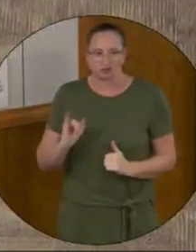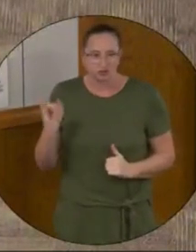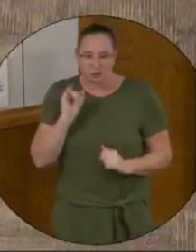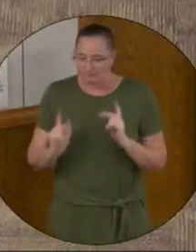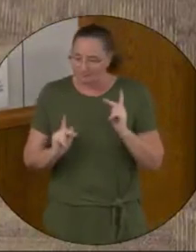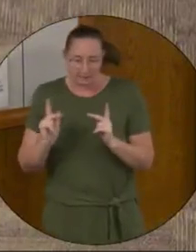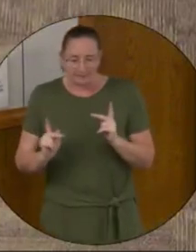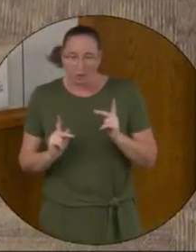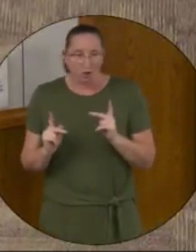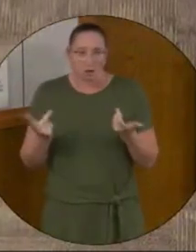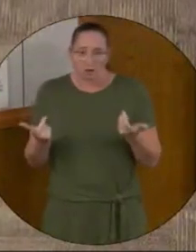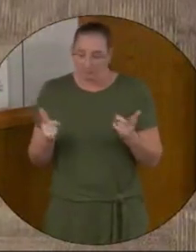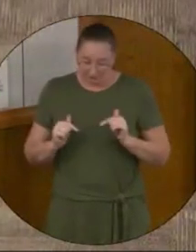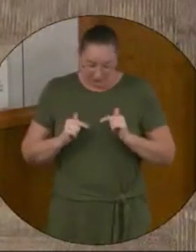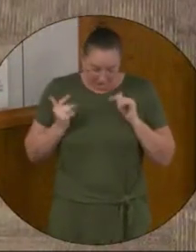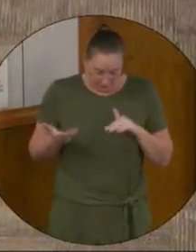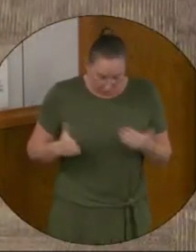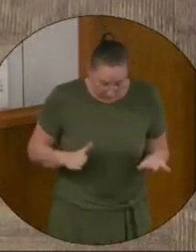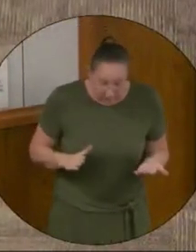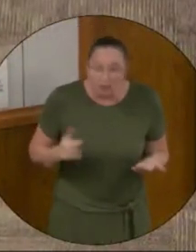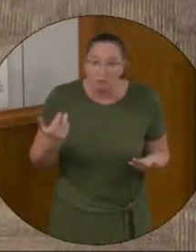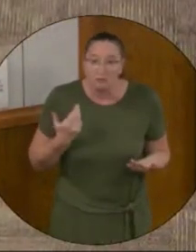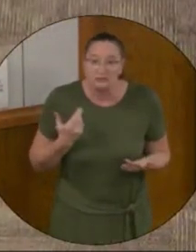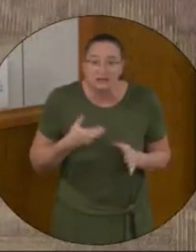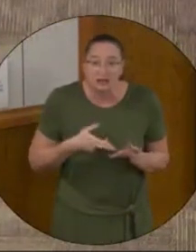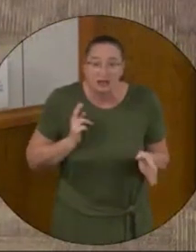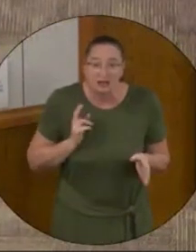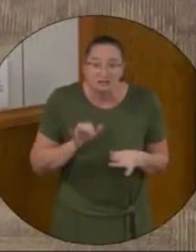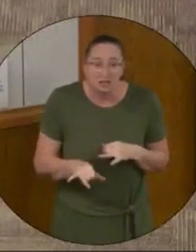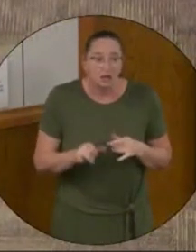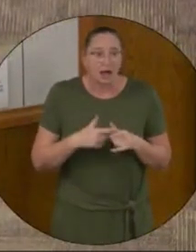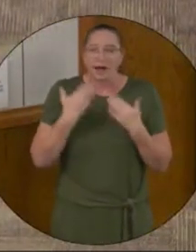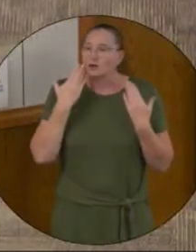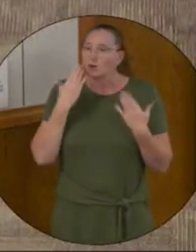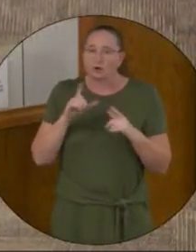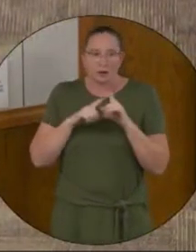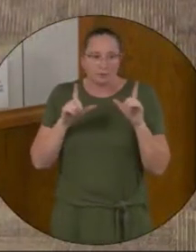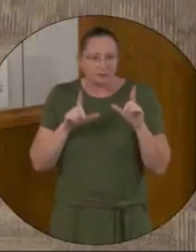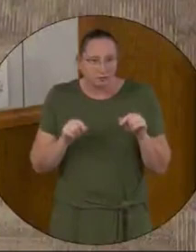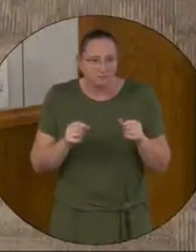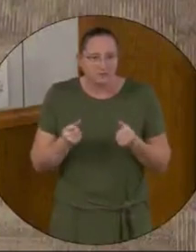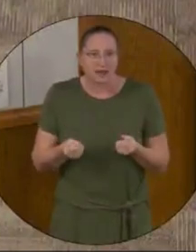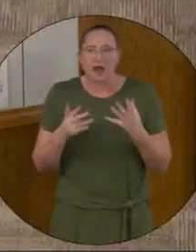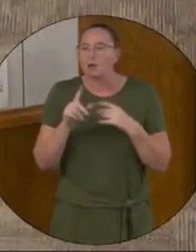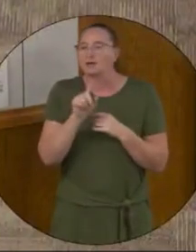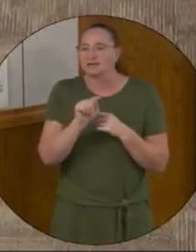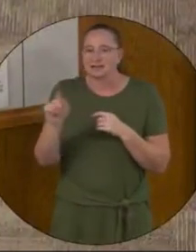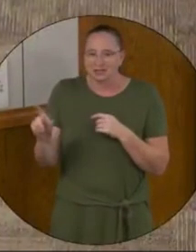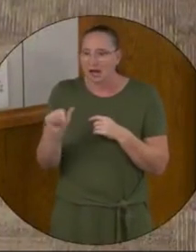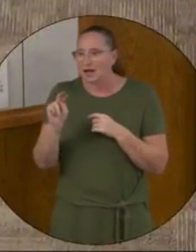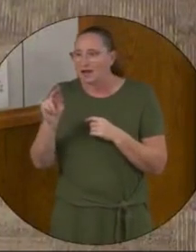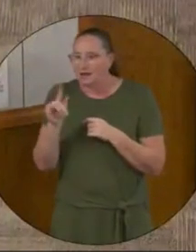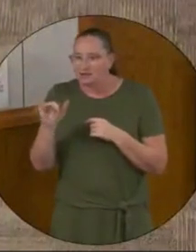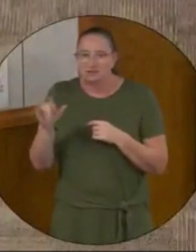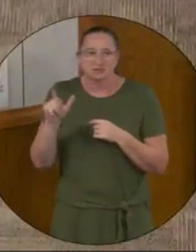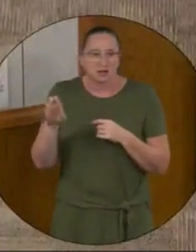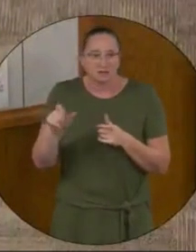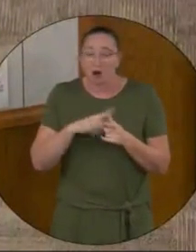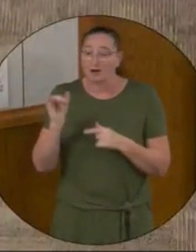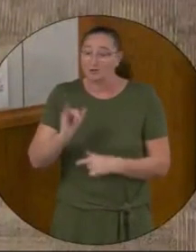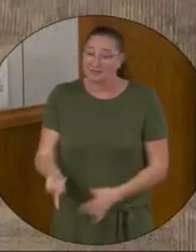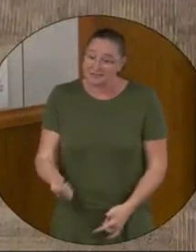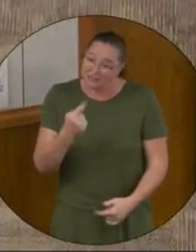because it's coming down to a life or death manner. I don't care how many interviews John Veller-Dieter does or how many TikToks Angie Sullivan makes. Our insurance sucks,